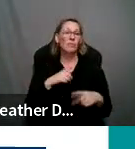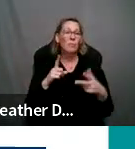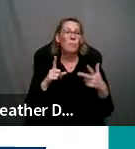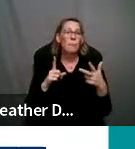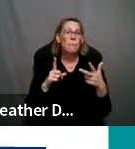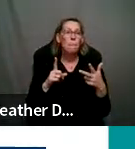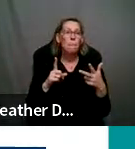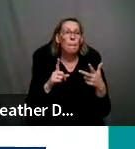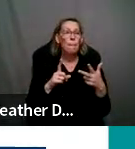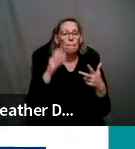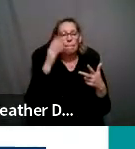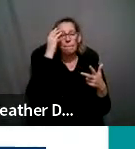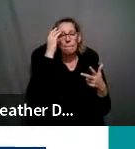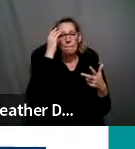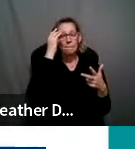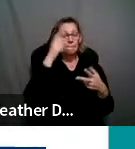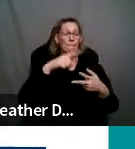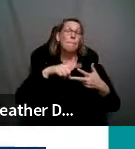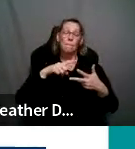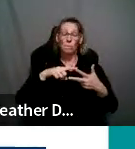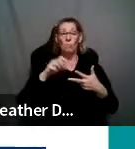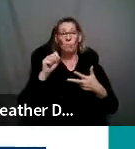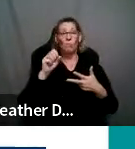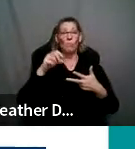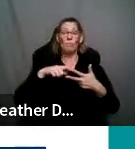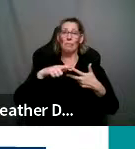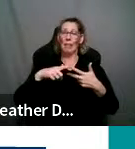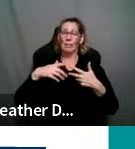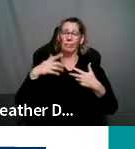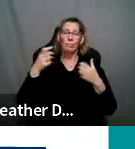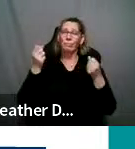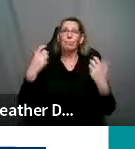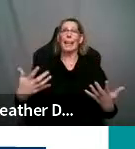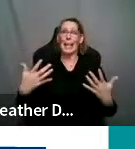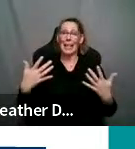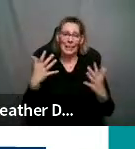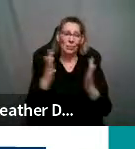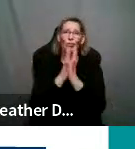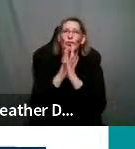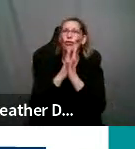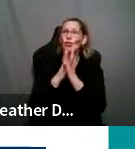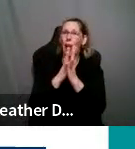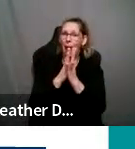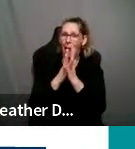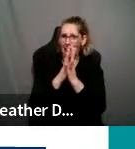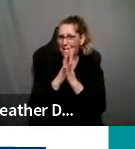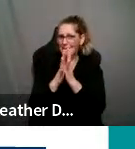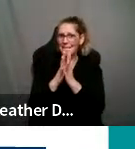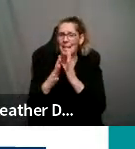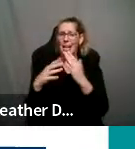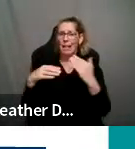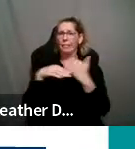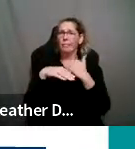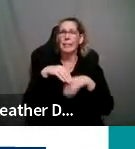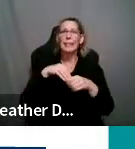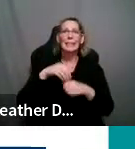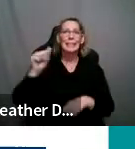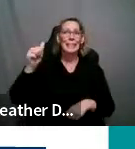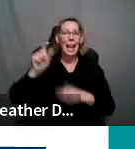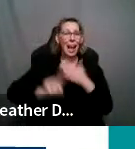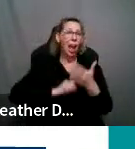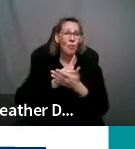due to congestion. So we have congestion conditions where we have congestion conditions in over 10 hours a